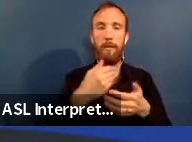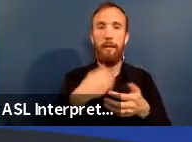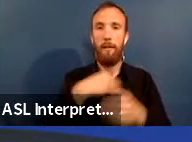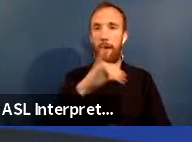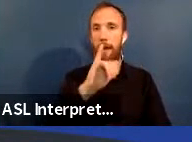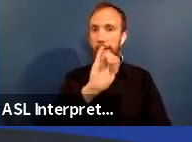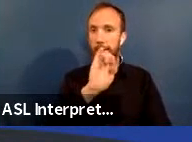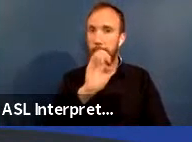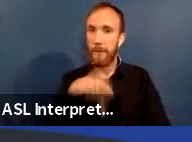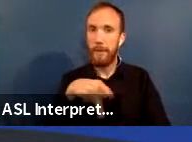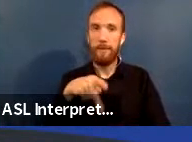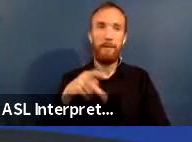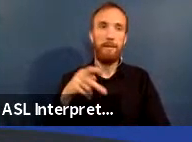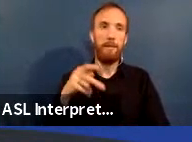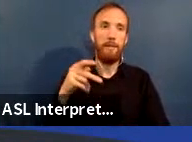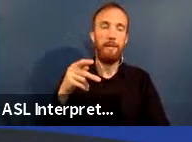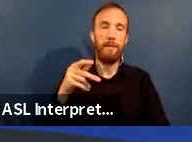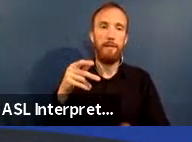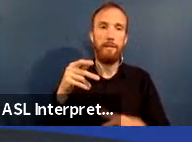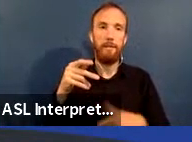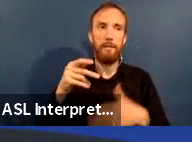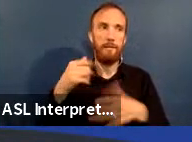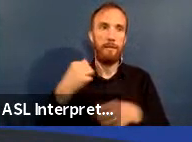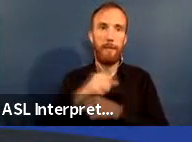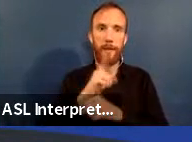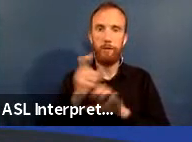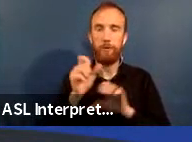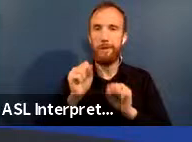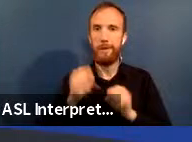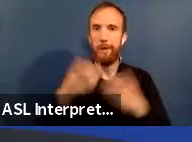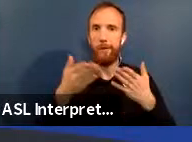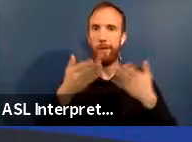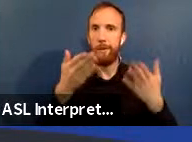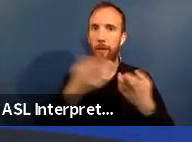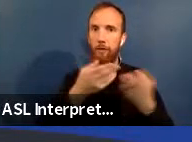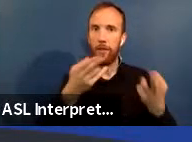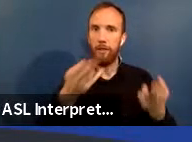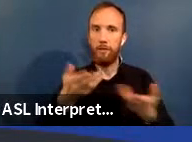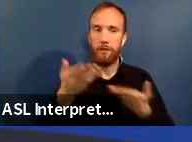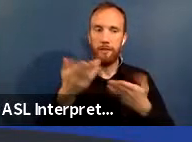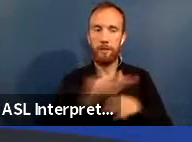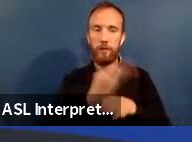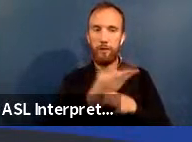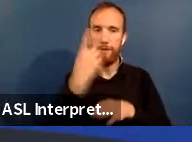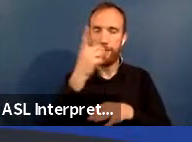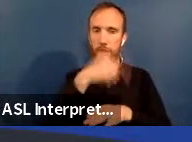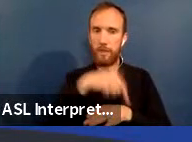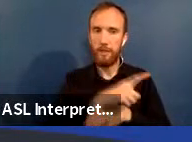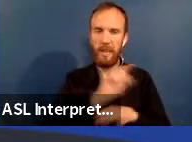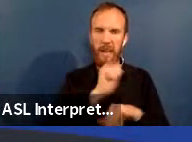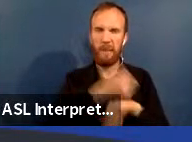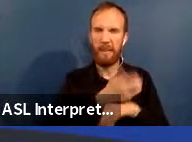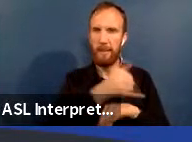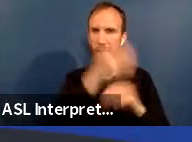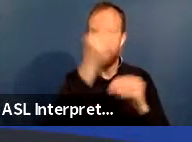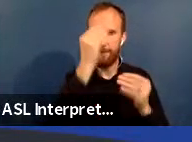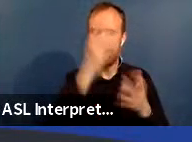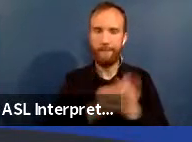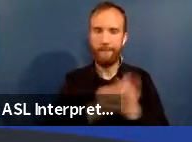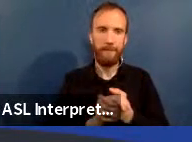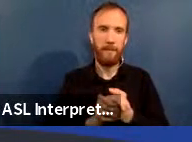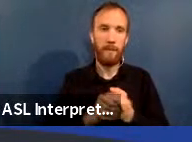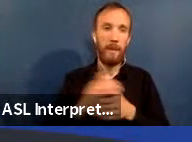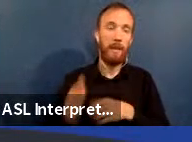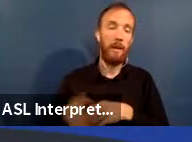to be able to make resource equity recommendations and decisions based on that data, as well as